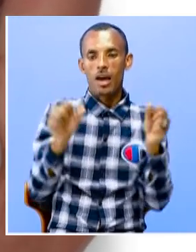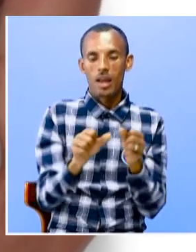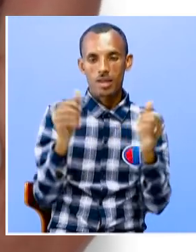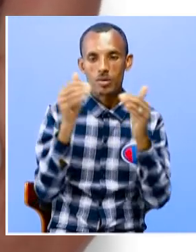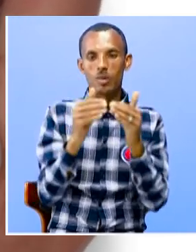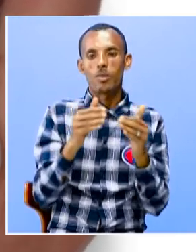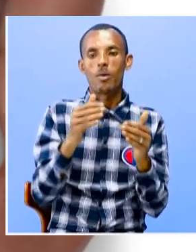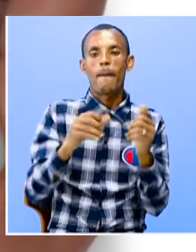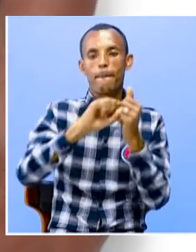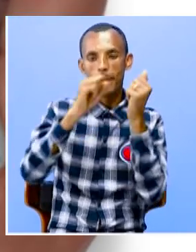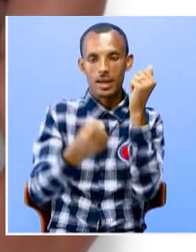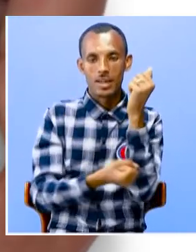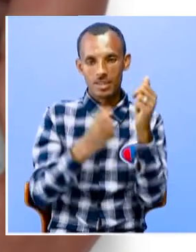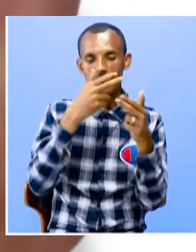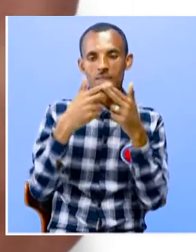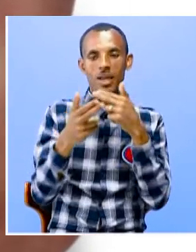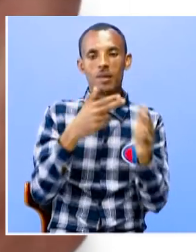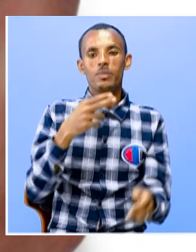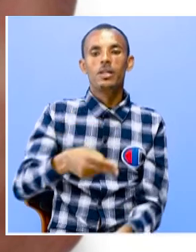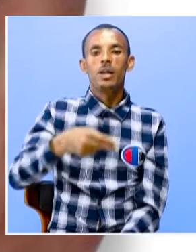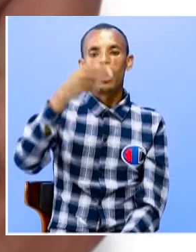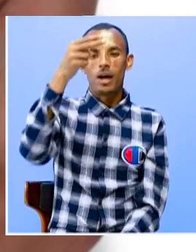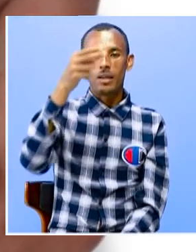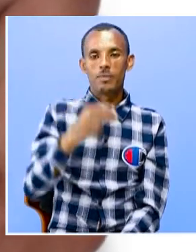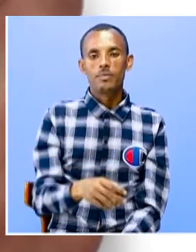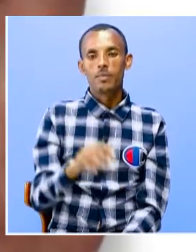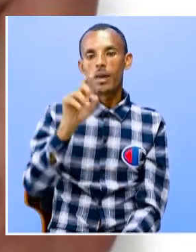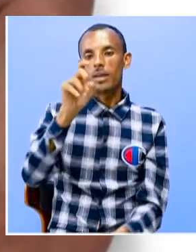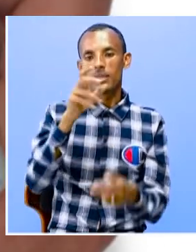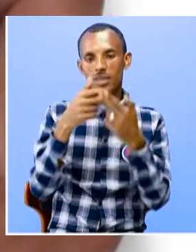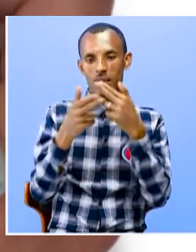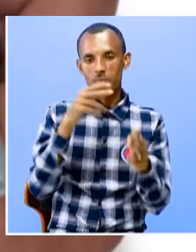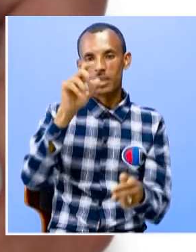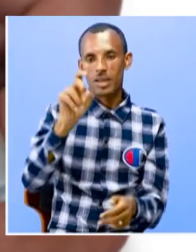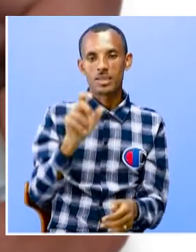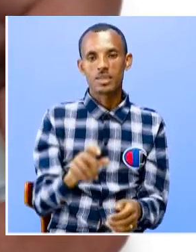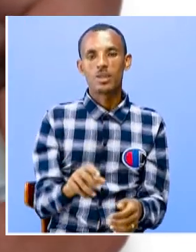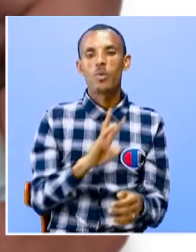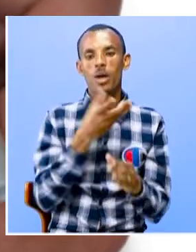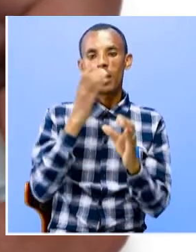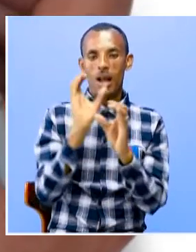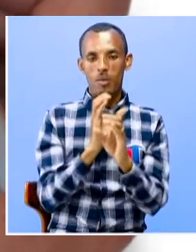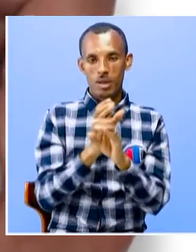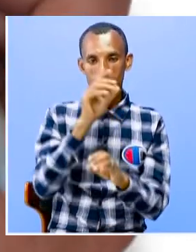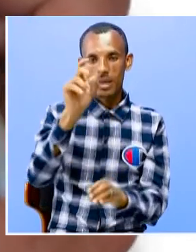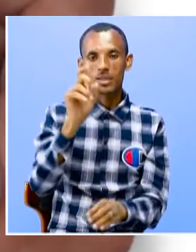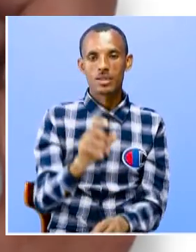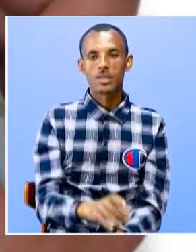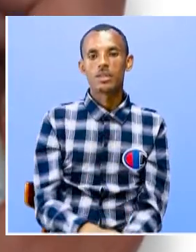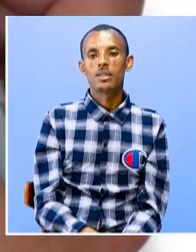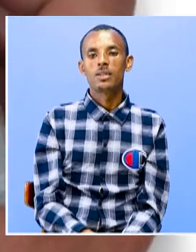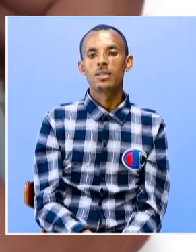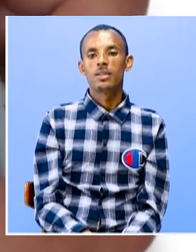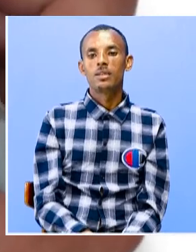times height. Simply it is x times x. So since we have calculated x, so